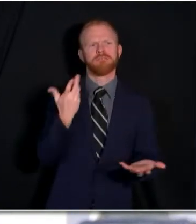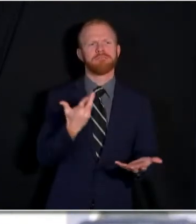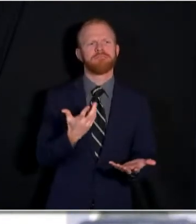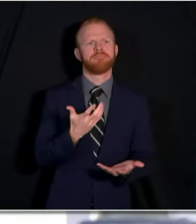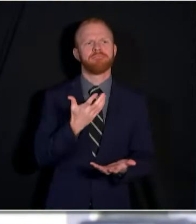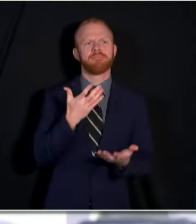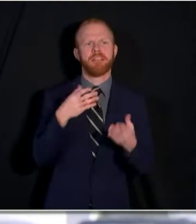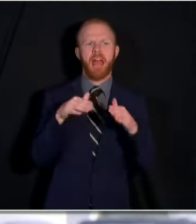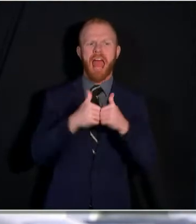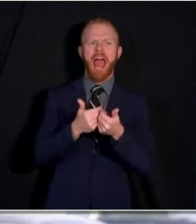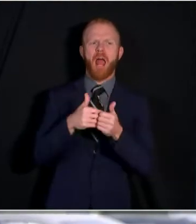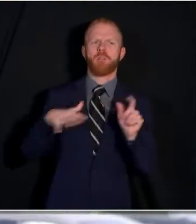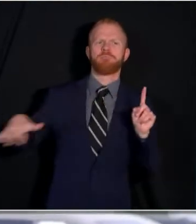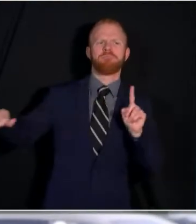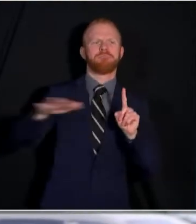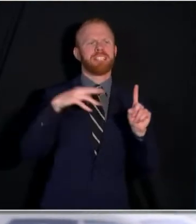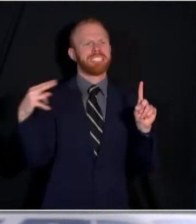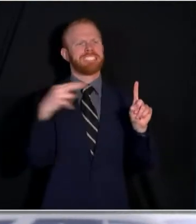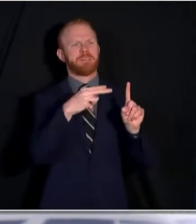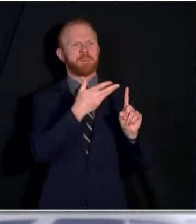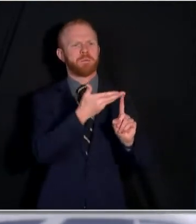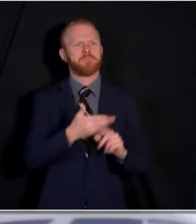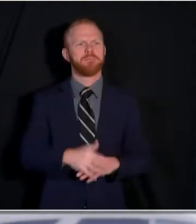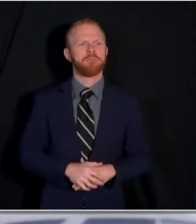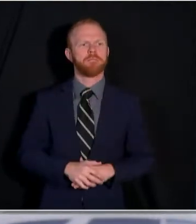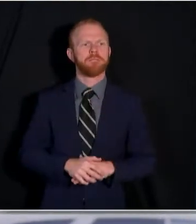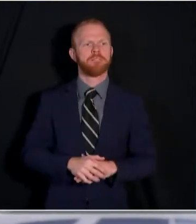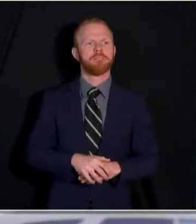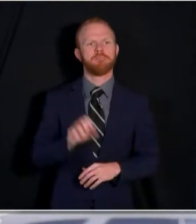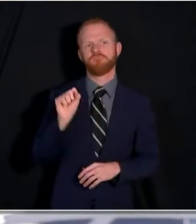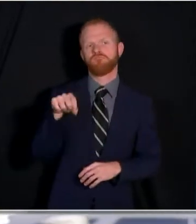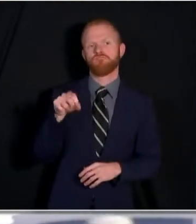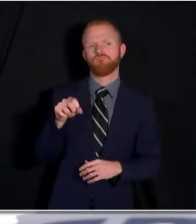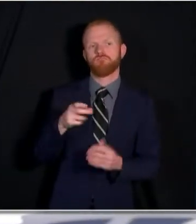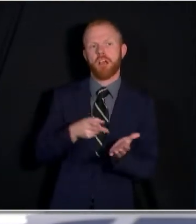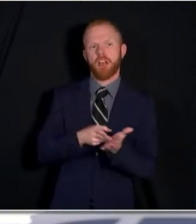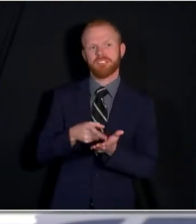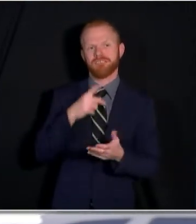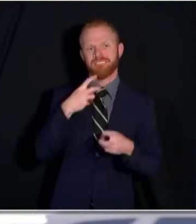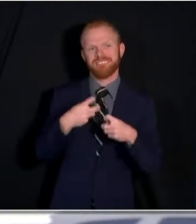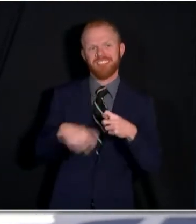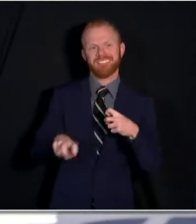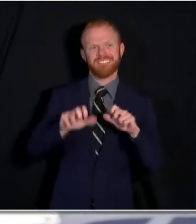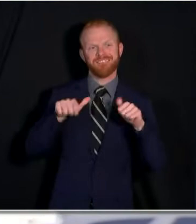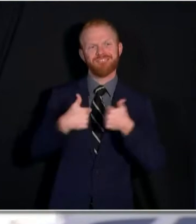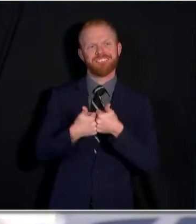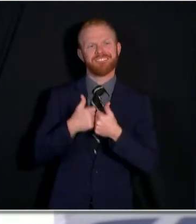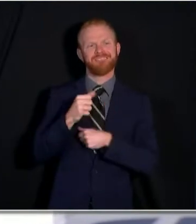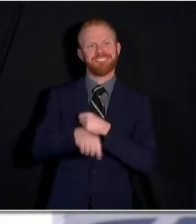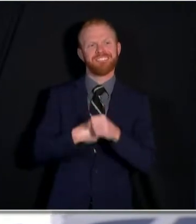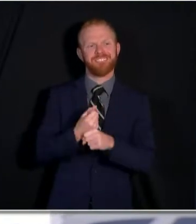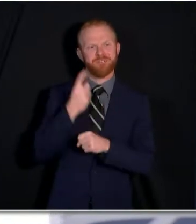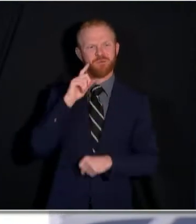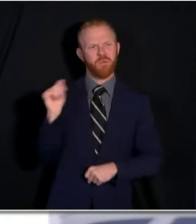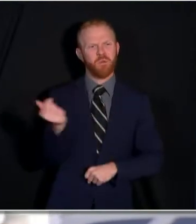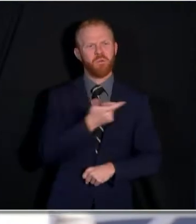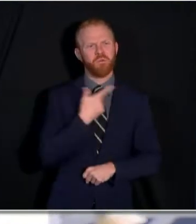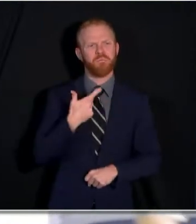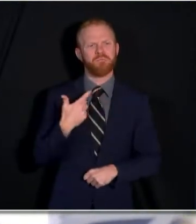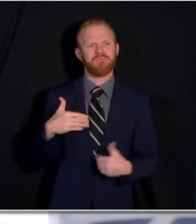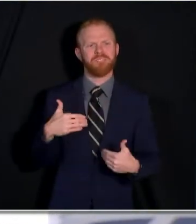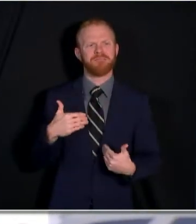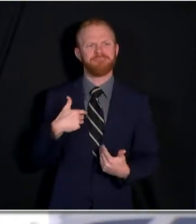you explain that? No, look, it's been a difficult and challenging year for all of us. Been humbling for each and every